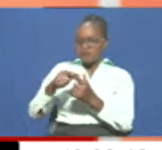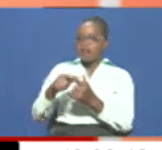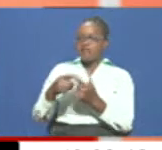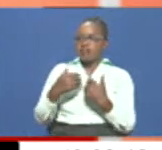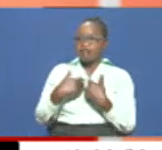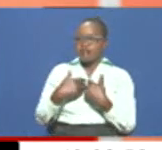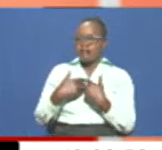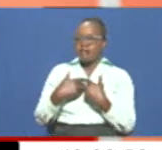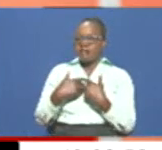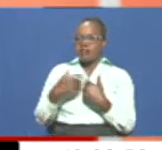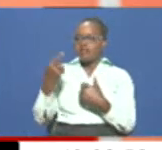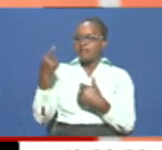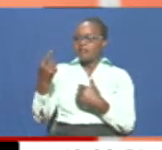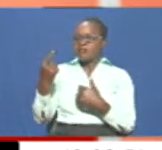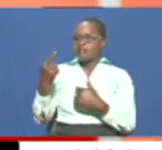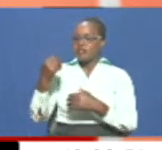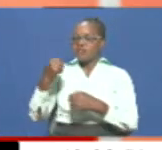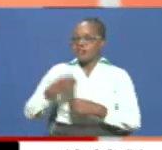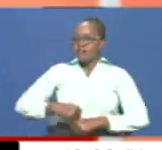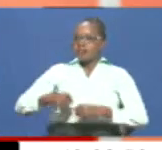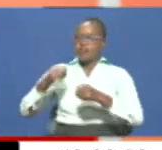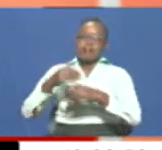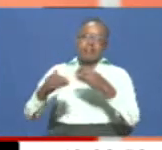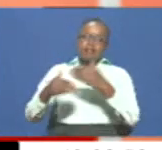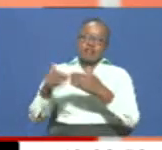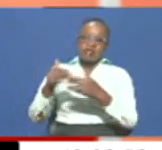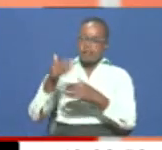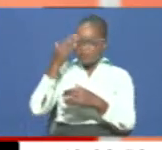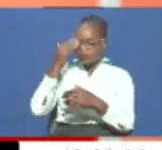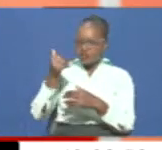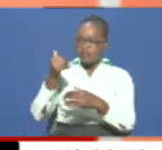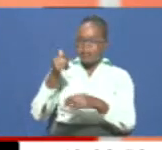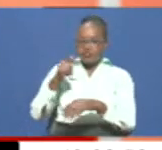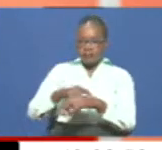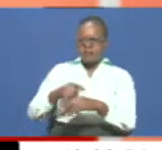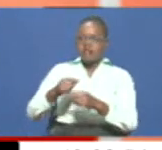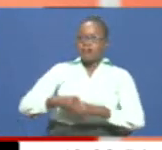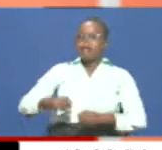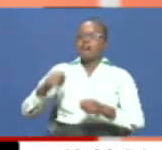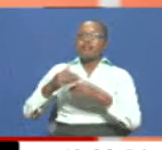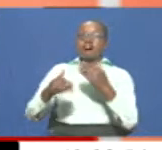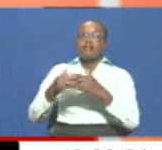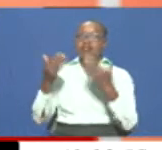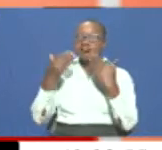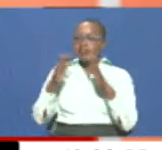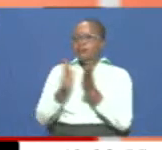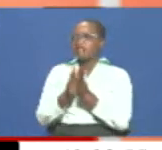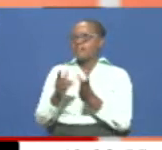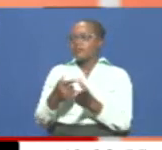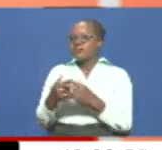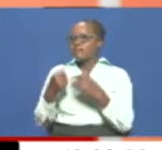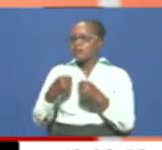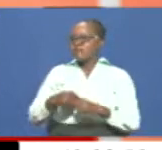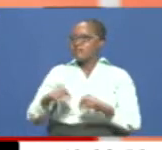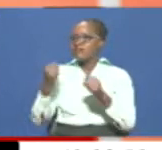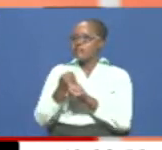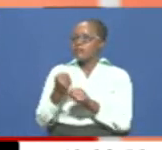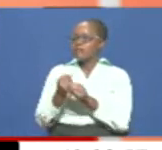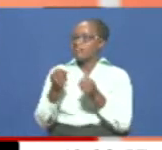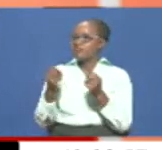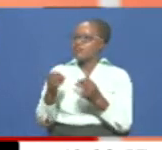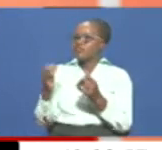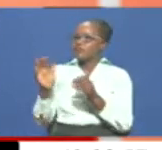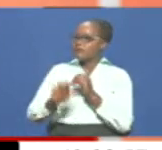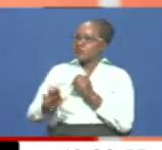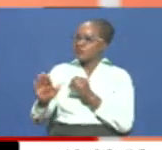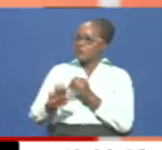of them was to build capacity, because once capacity is built, then we can be able to work on very many areas. Capacity in terms